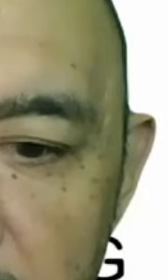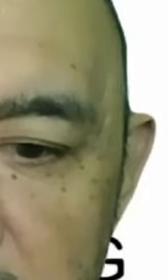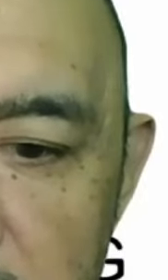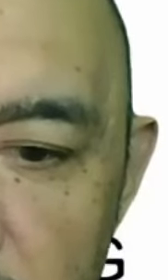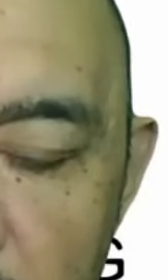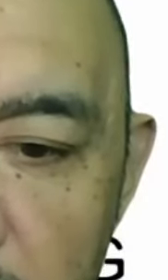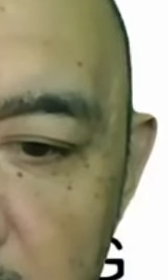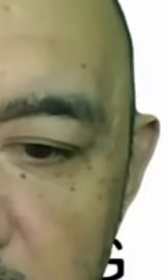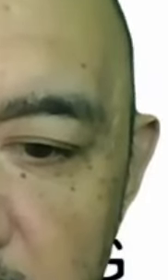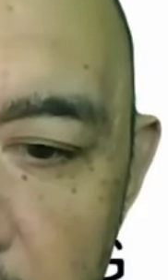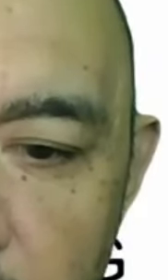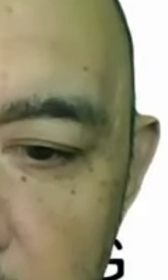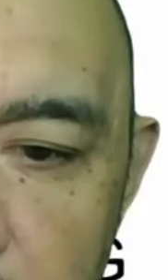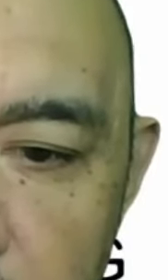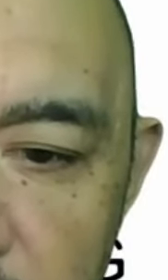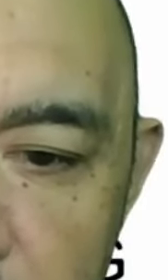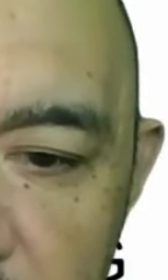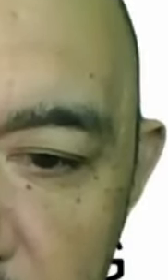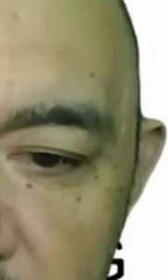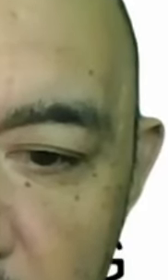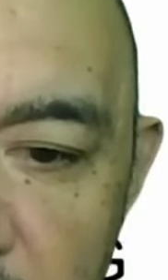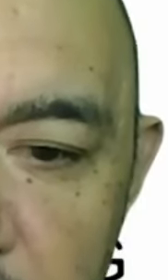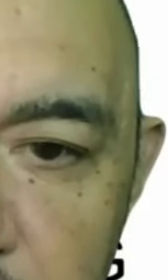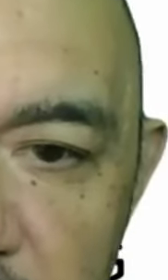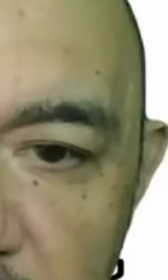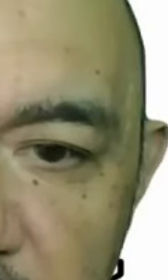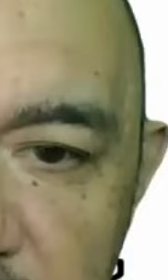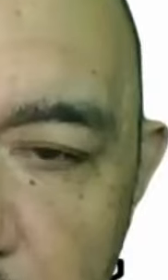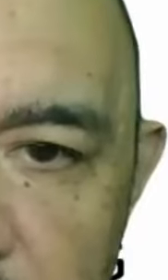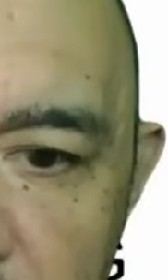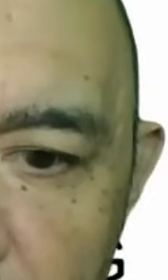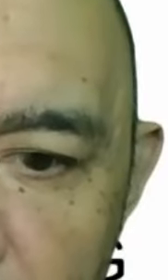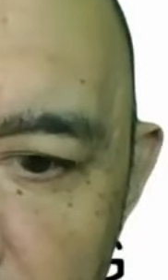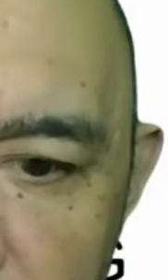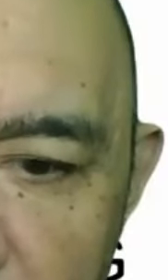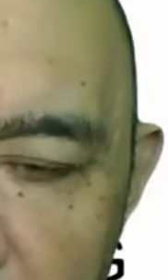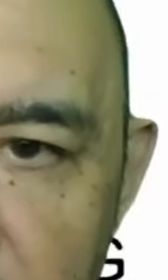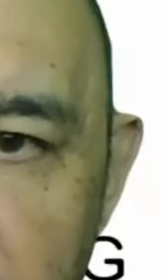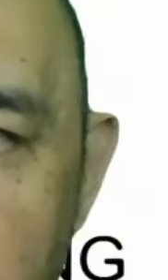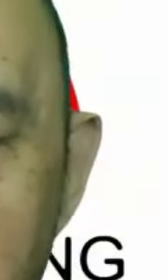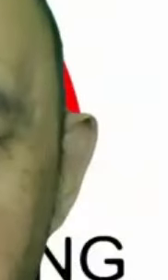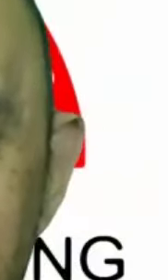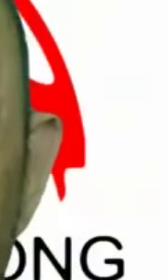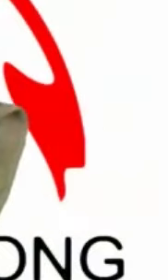big issue that's happening with people with disabilities. It happened because